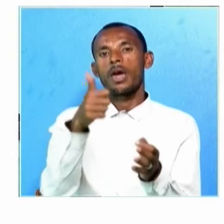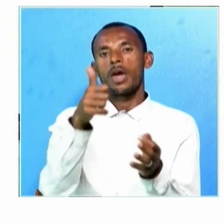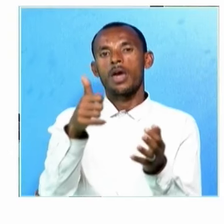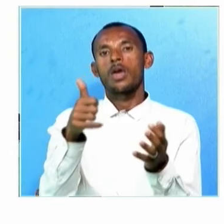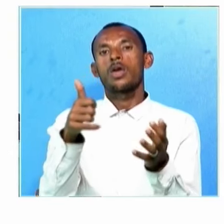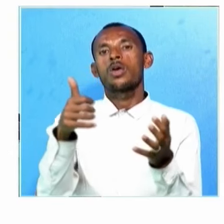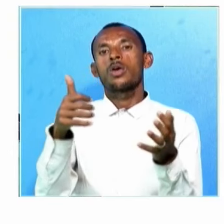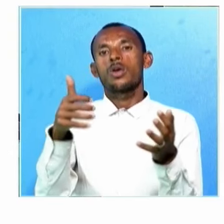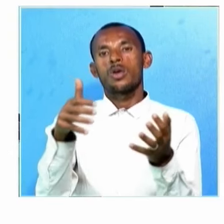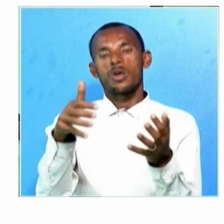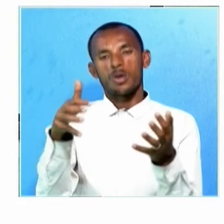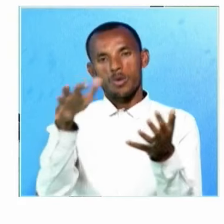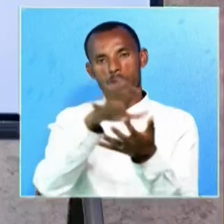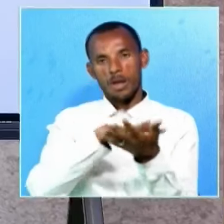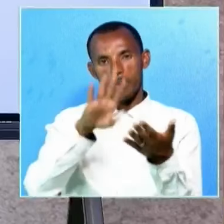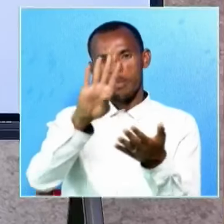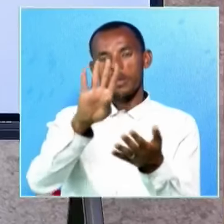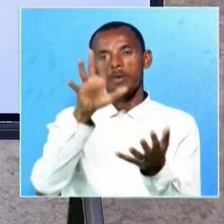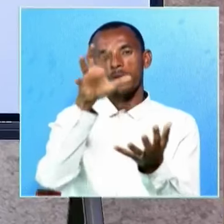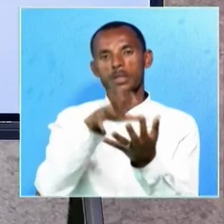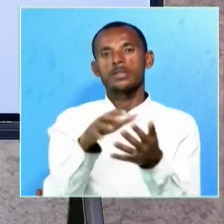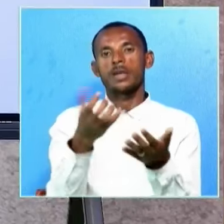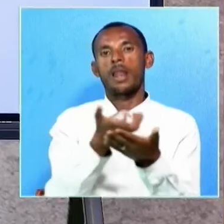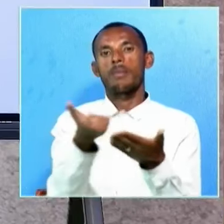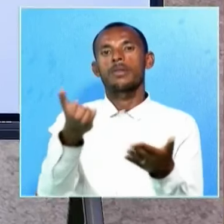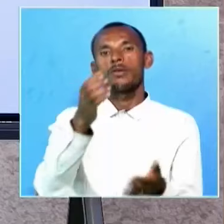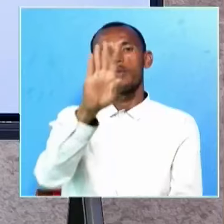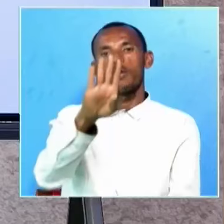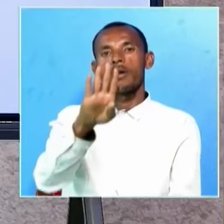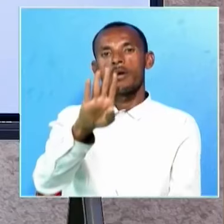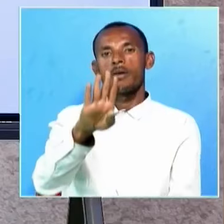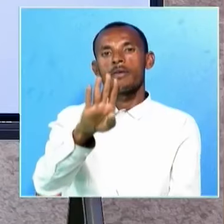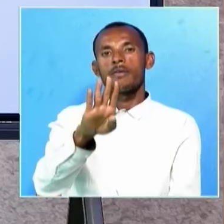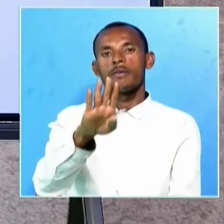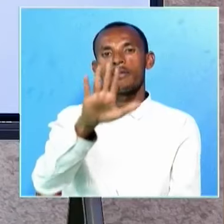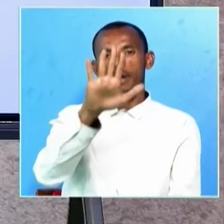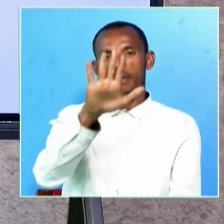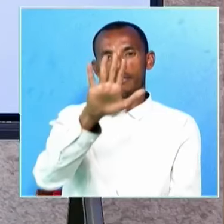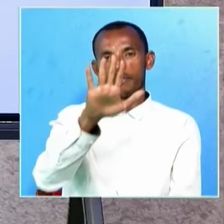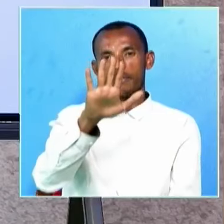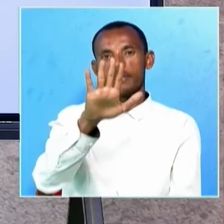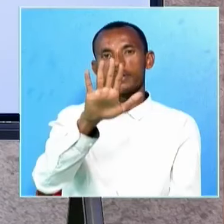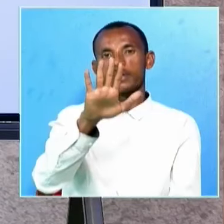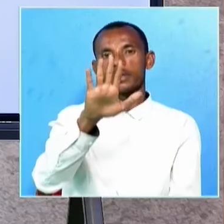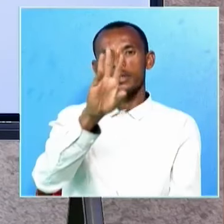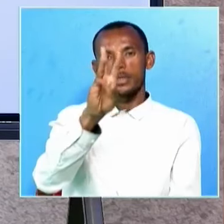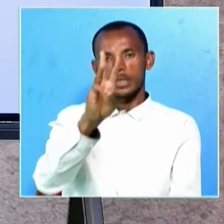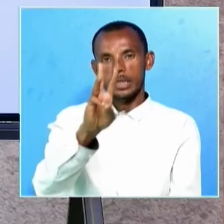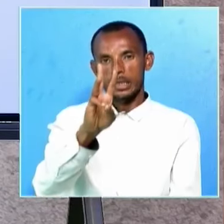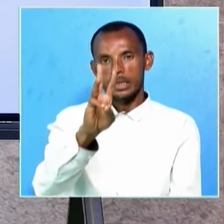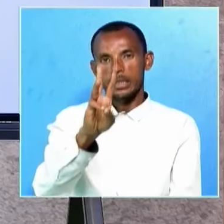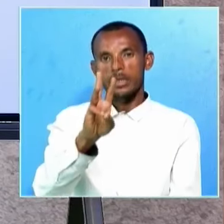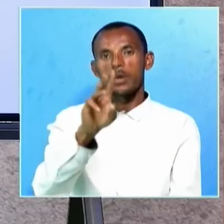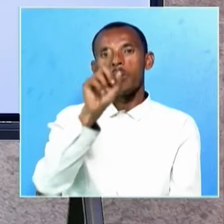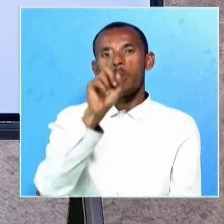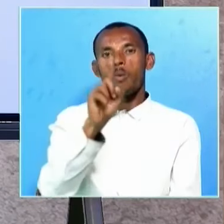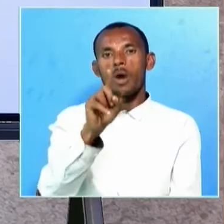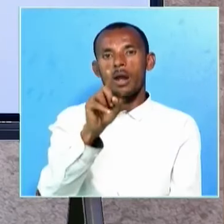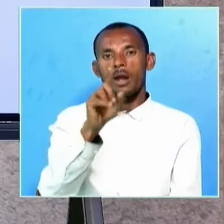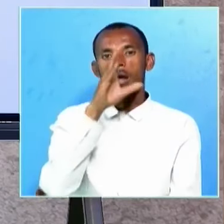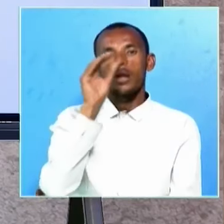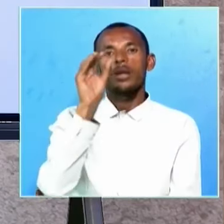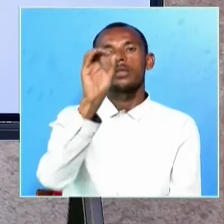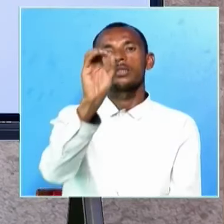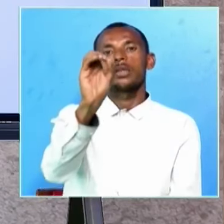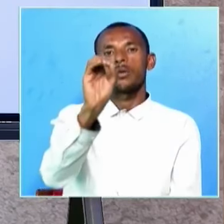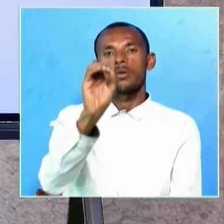B contains the elements 4, 5, 6, 1, and